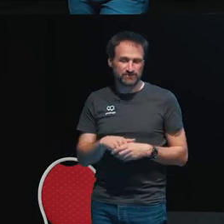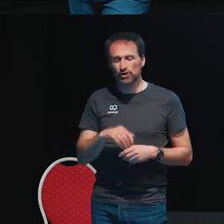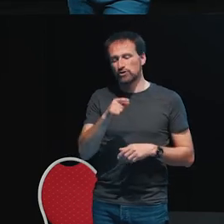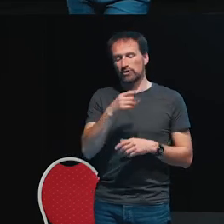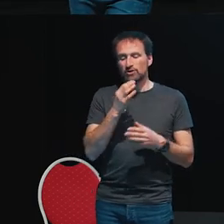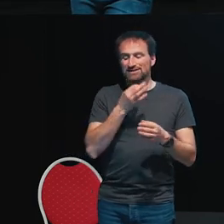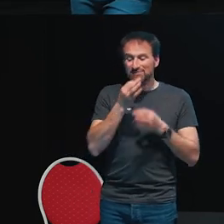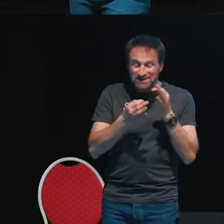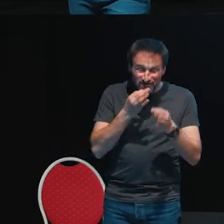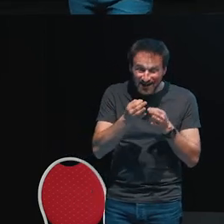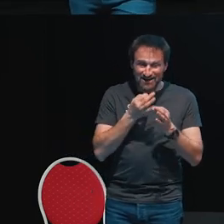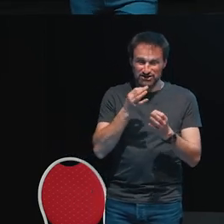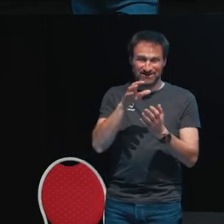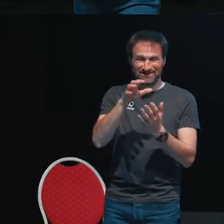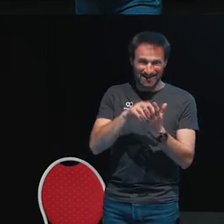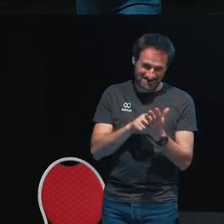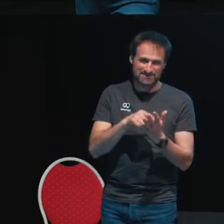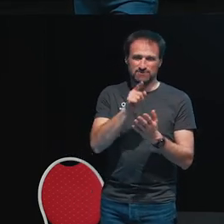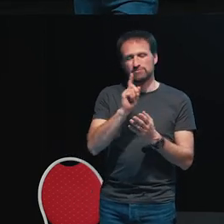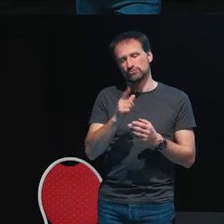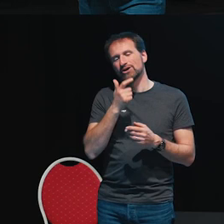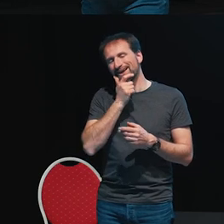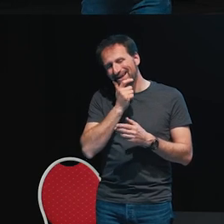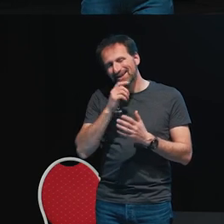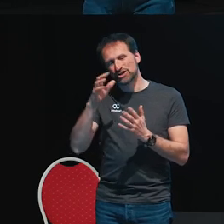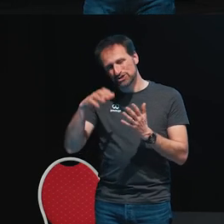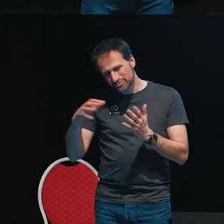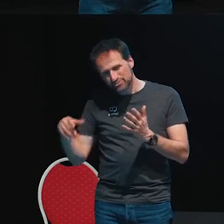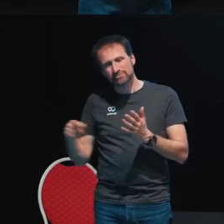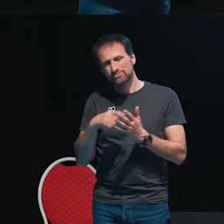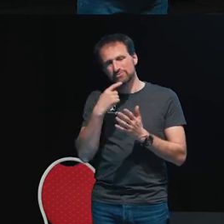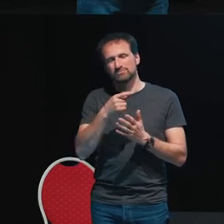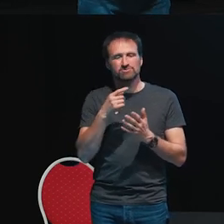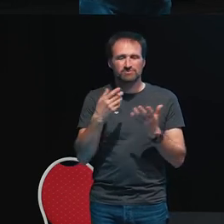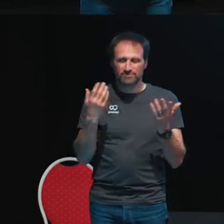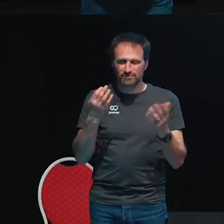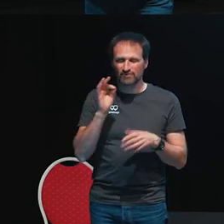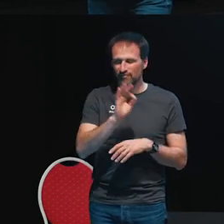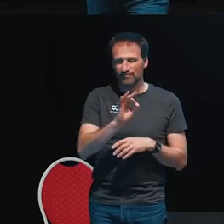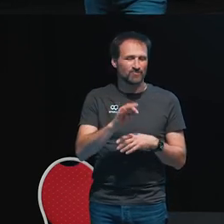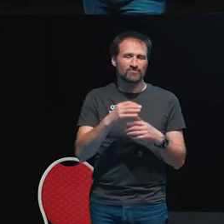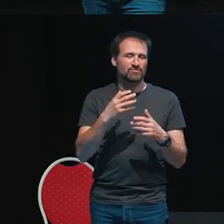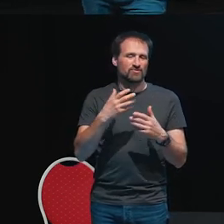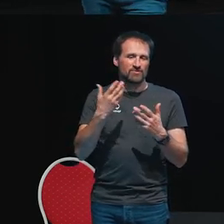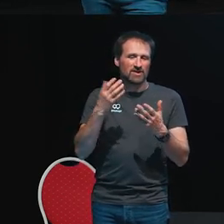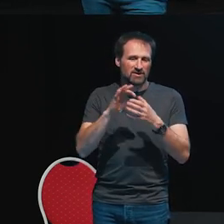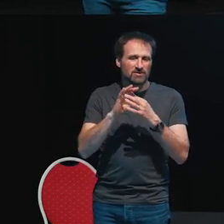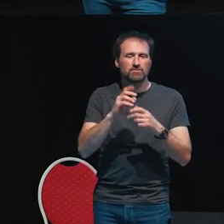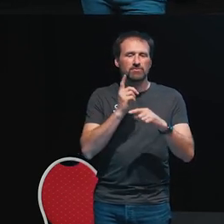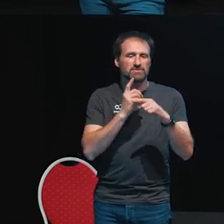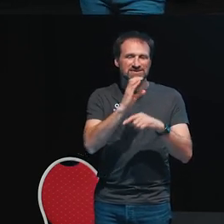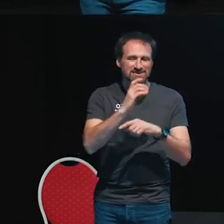use specific language in English that compiles down to either C++ or Lasso or some other coding language.